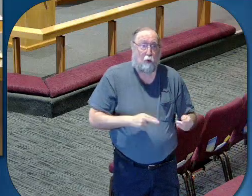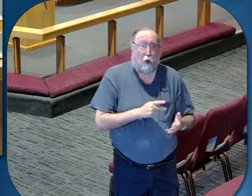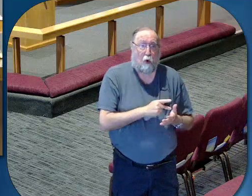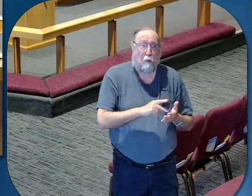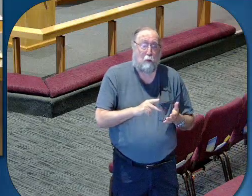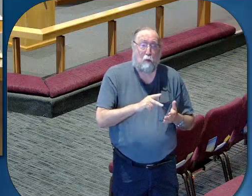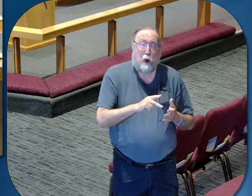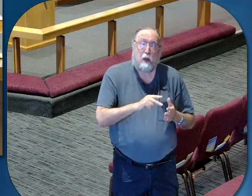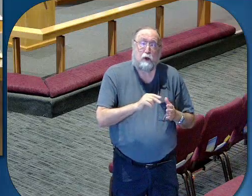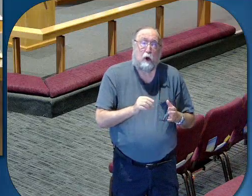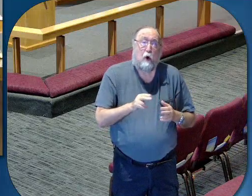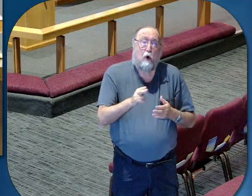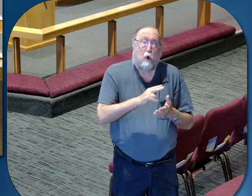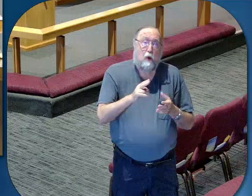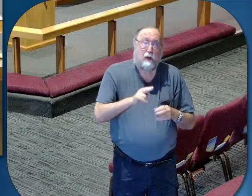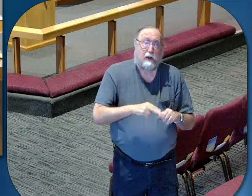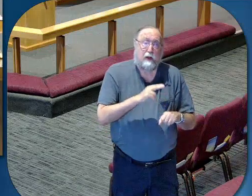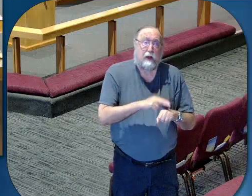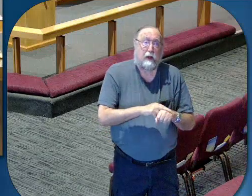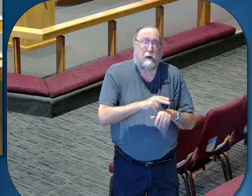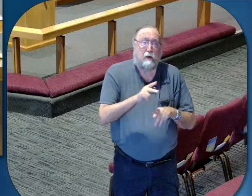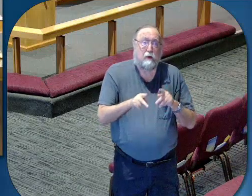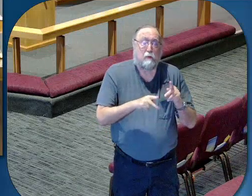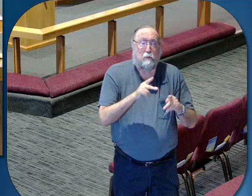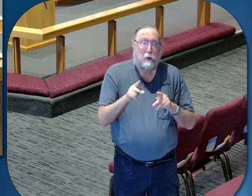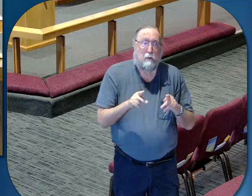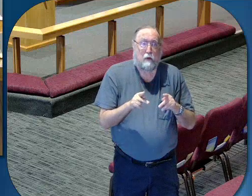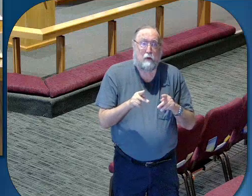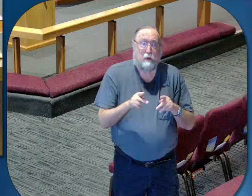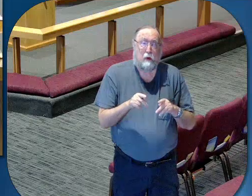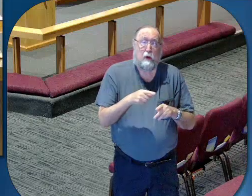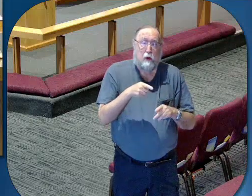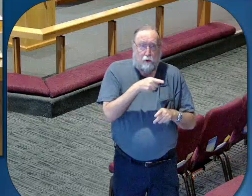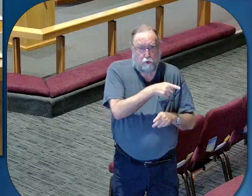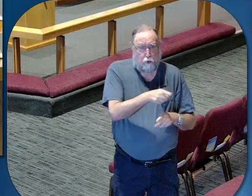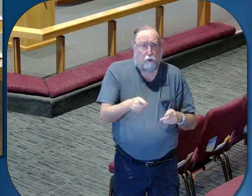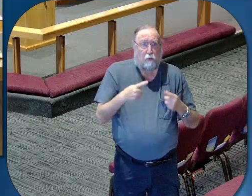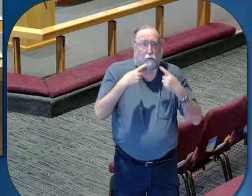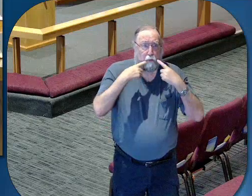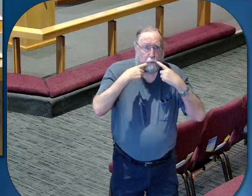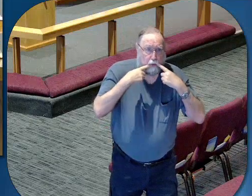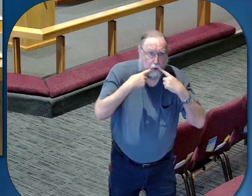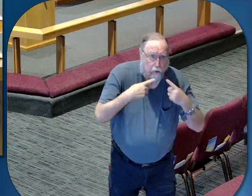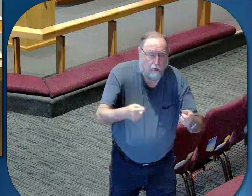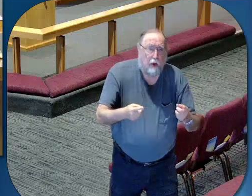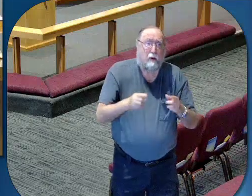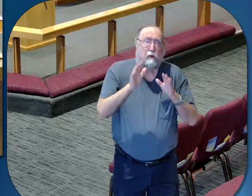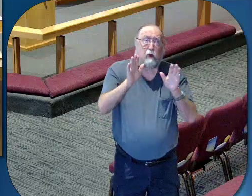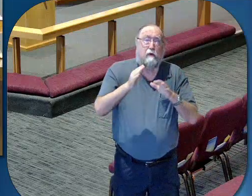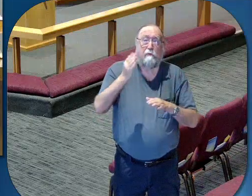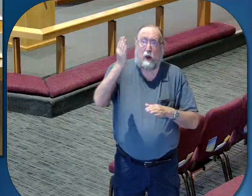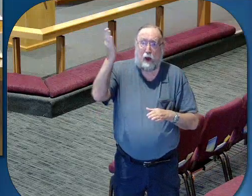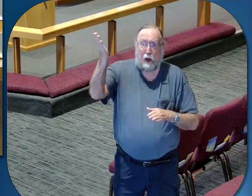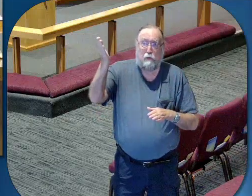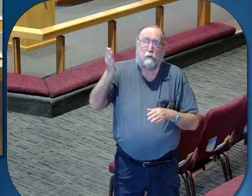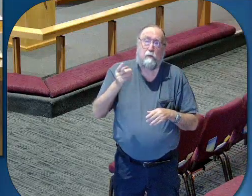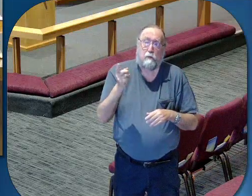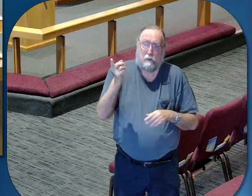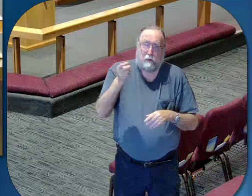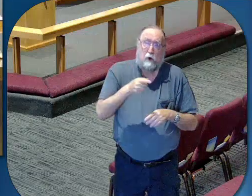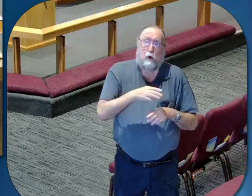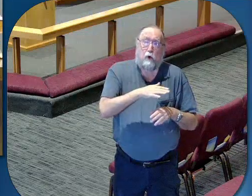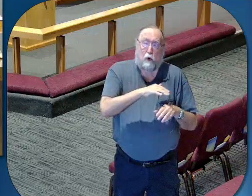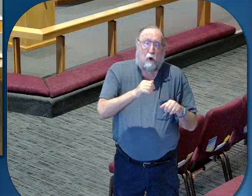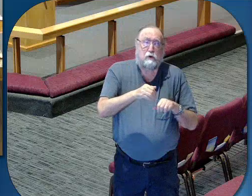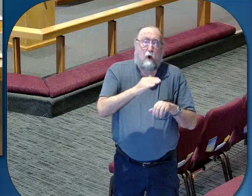holy nation, a people for his own possession, that you may proclaim the excellencies of him who called you out